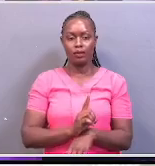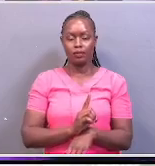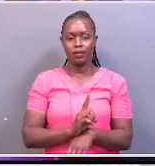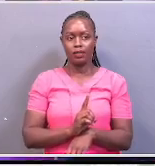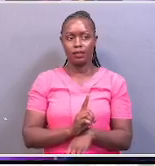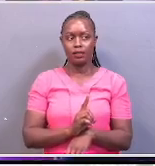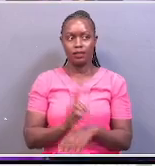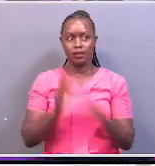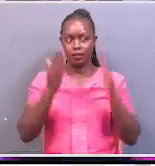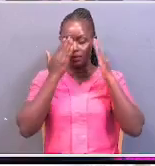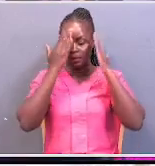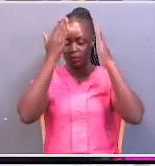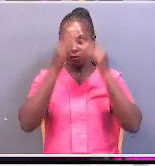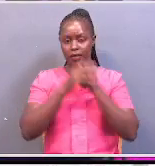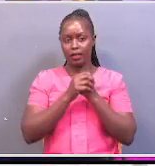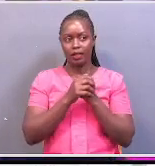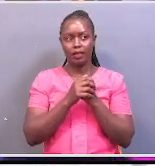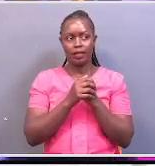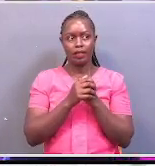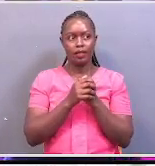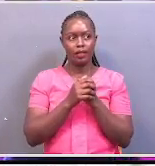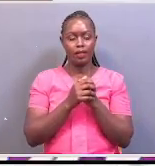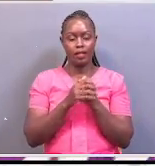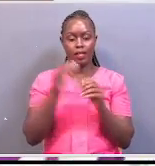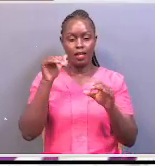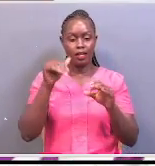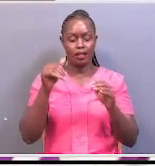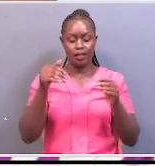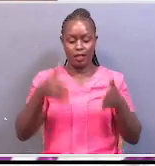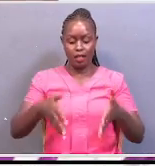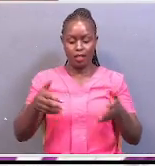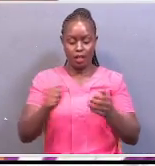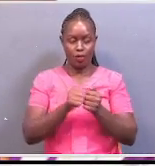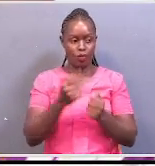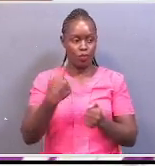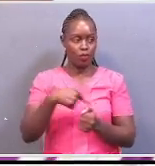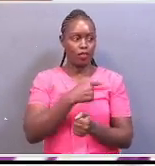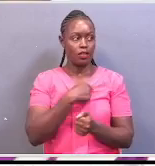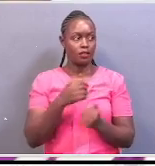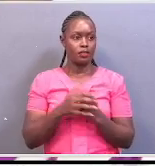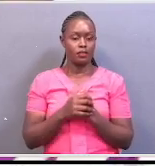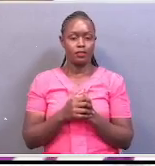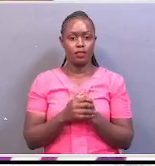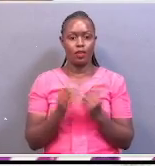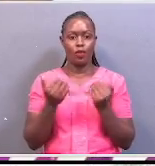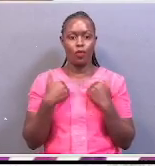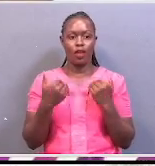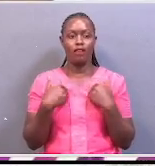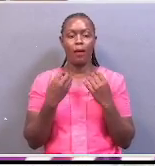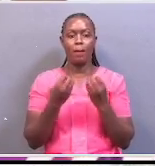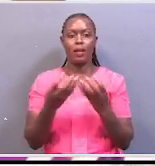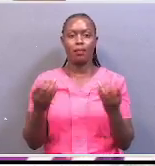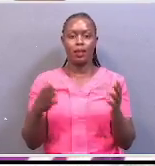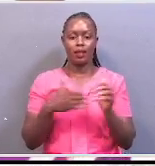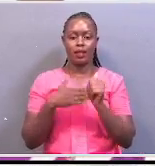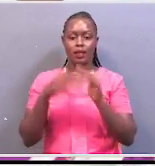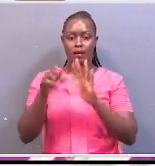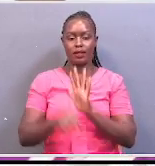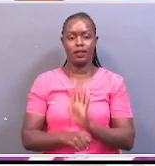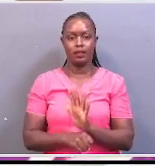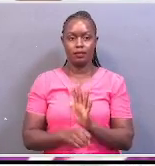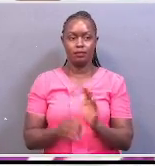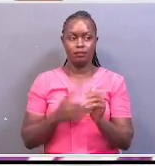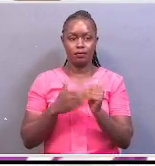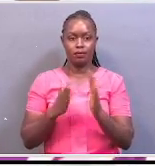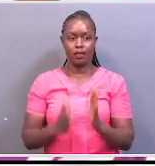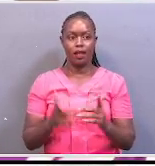Allow me one minute, Bishop. In our midst, we have many leaders. Let